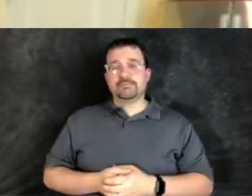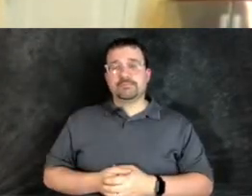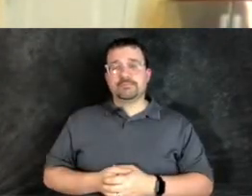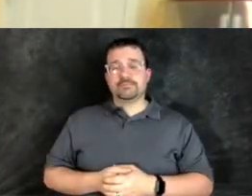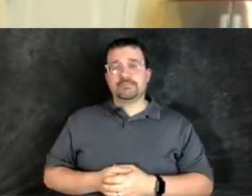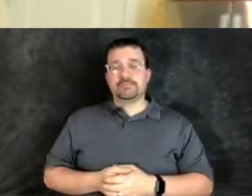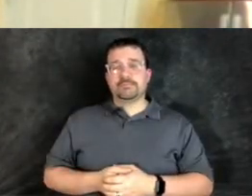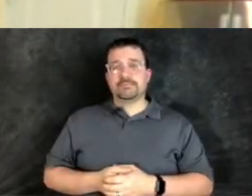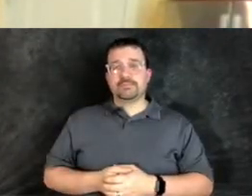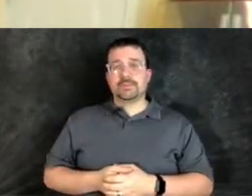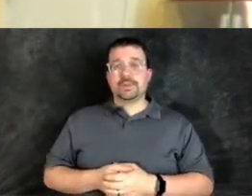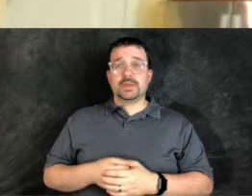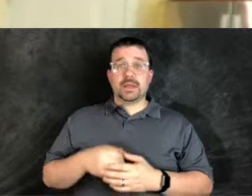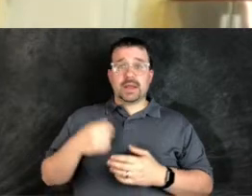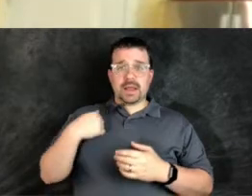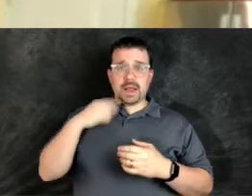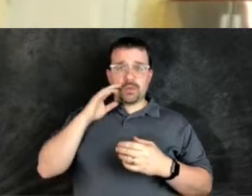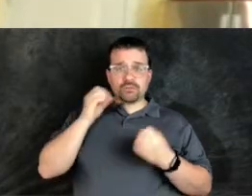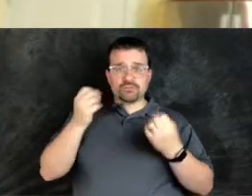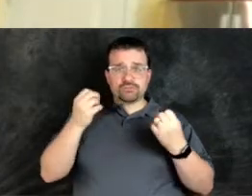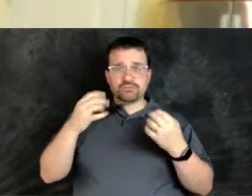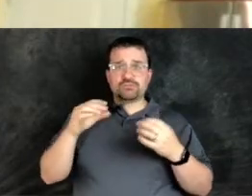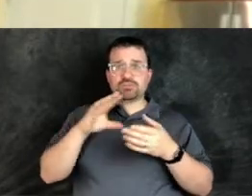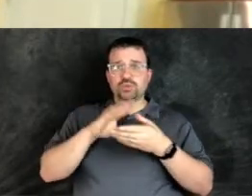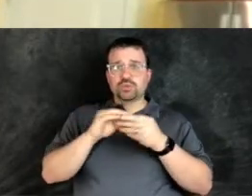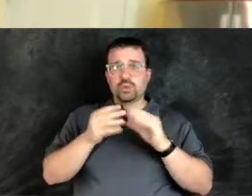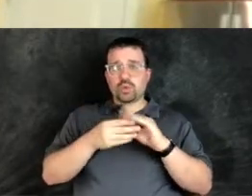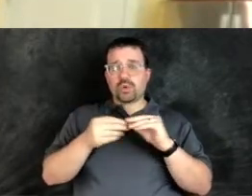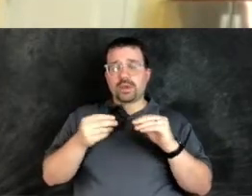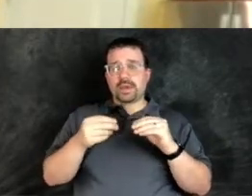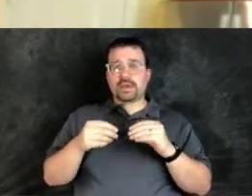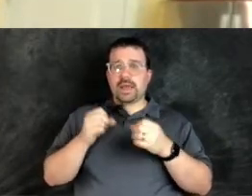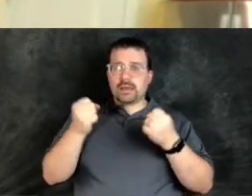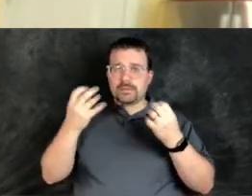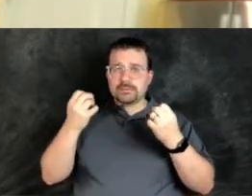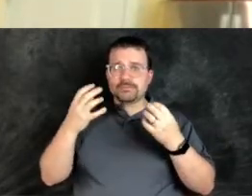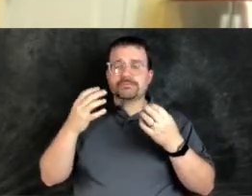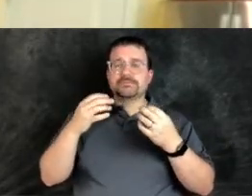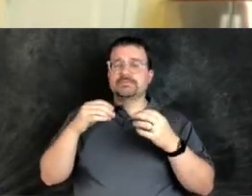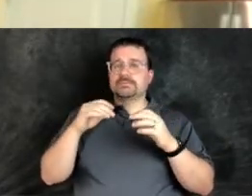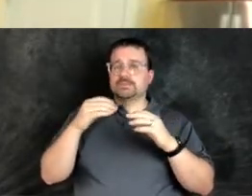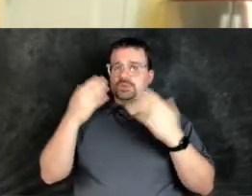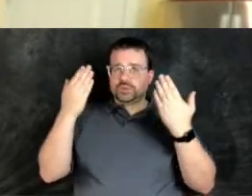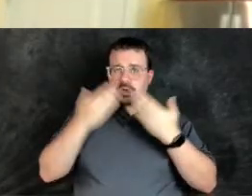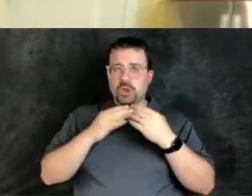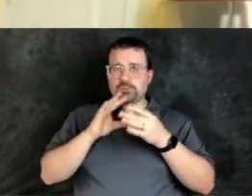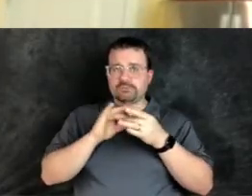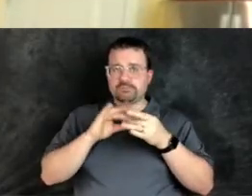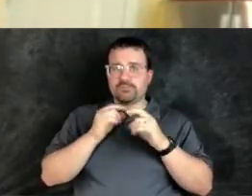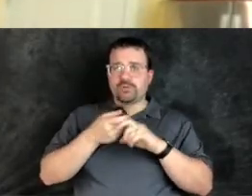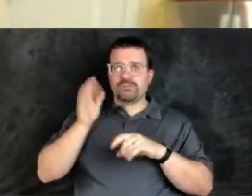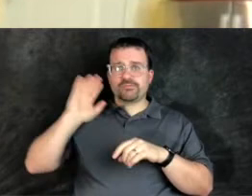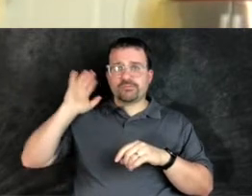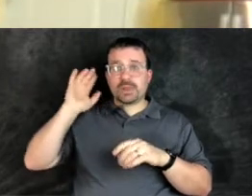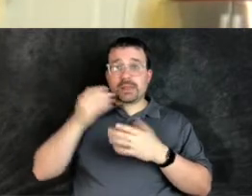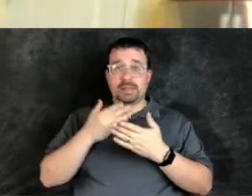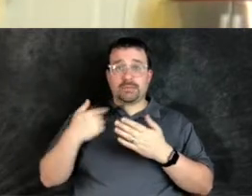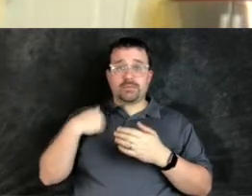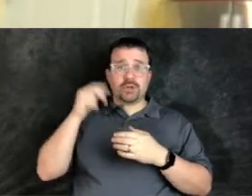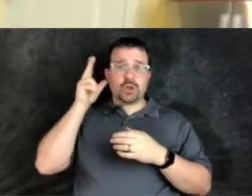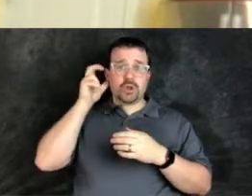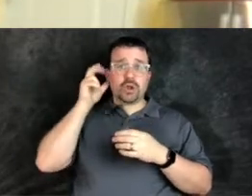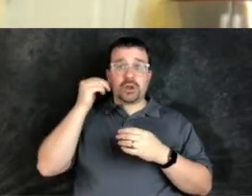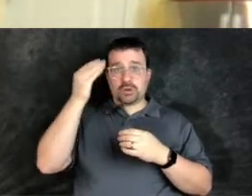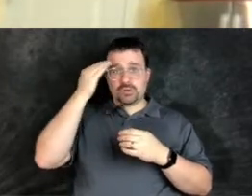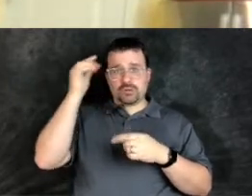open my mouth in a parable. I will utter dark sayings from of old, things that we have heard